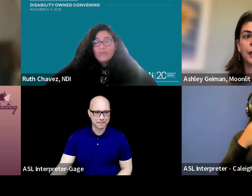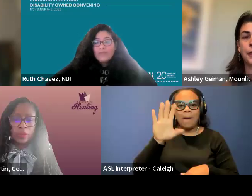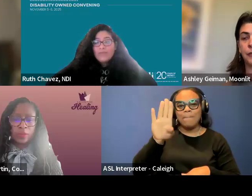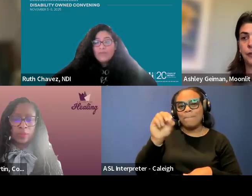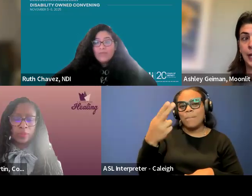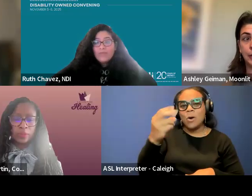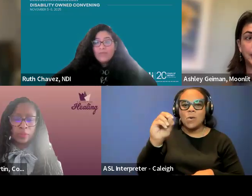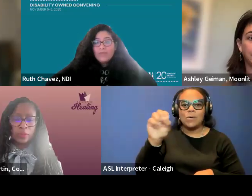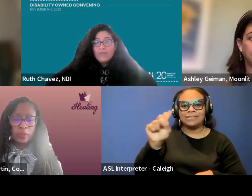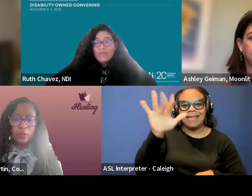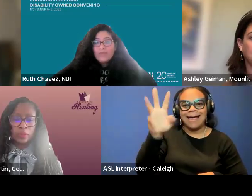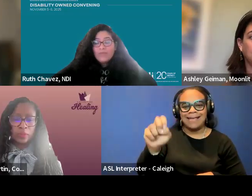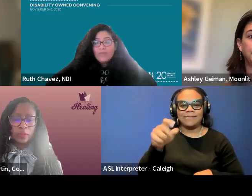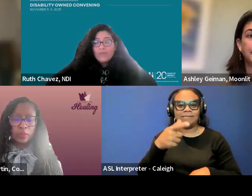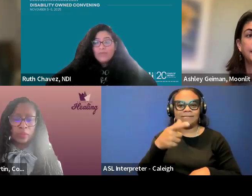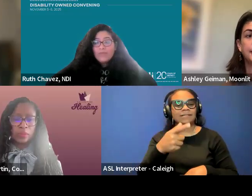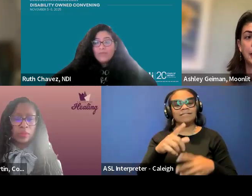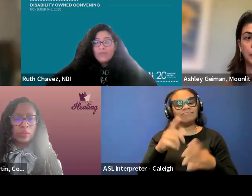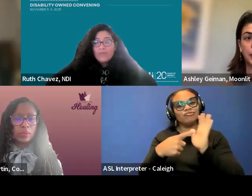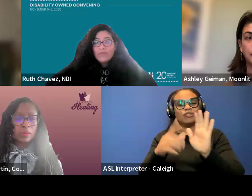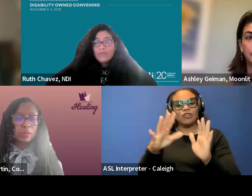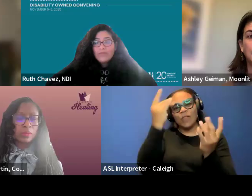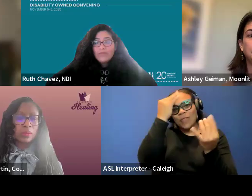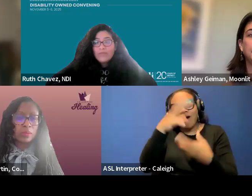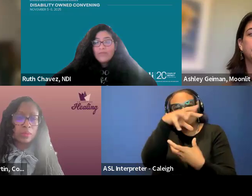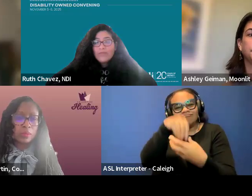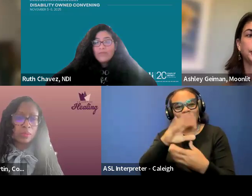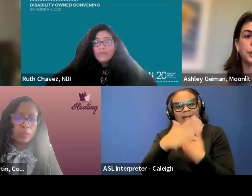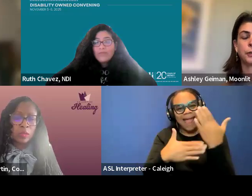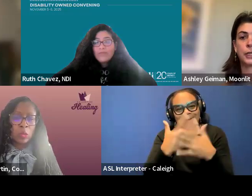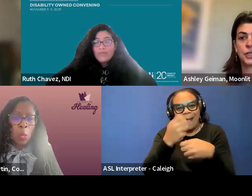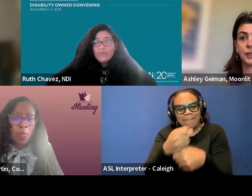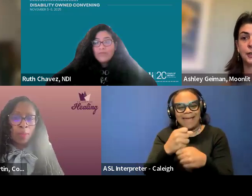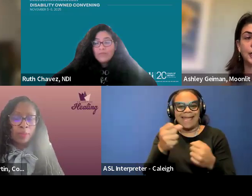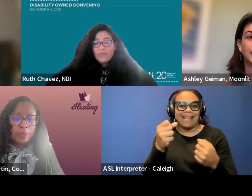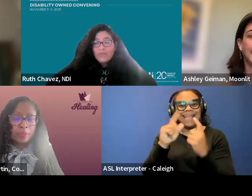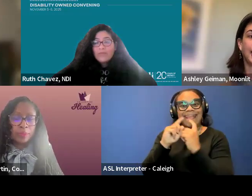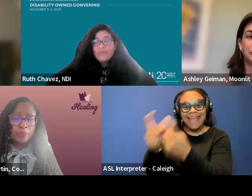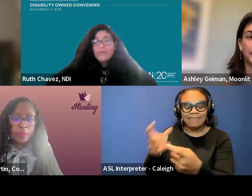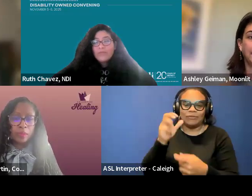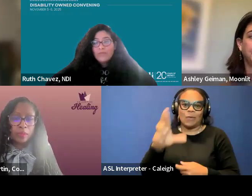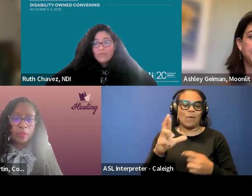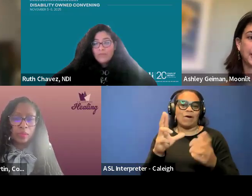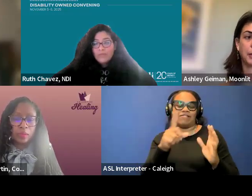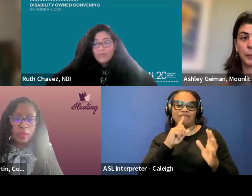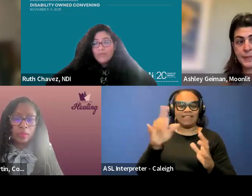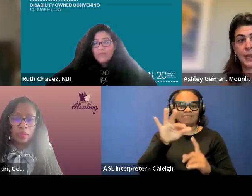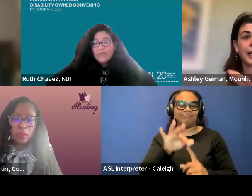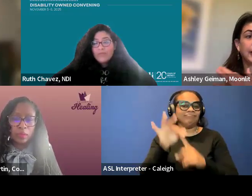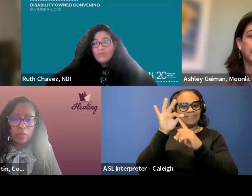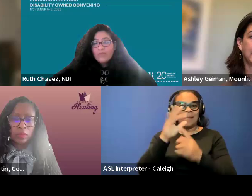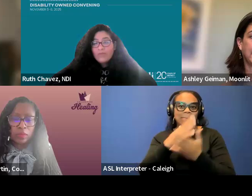earrings make a thoughtful handmade gift or a unique statement piece for your collection. I've used that